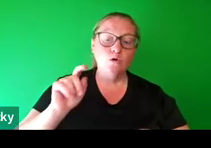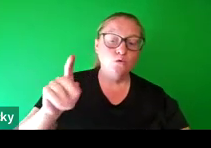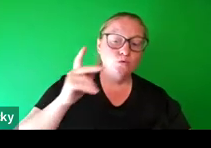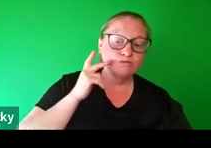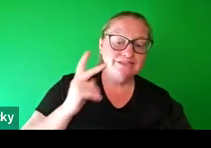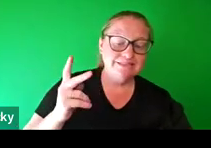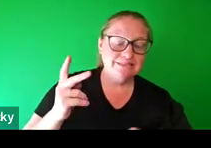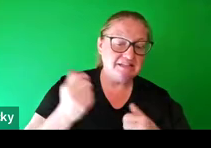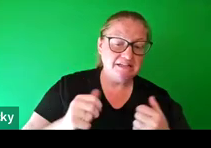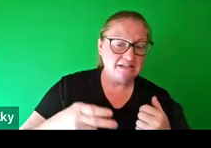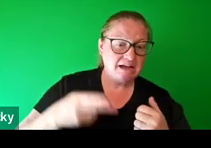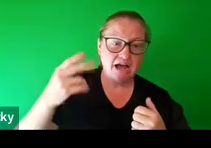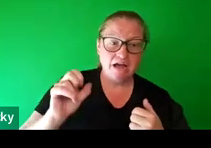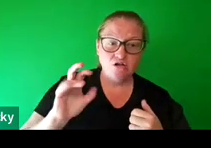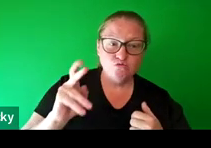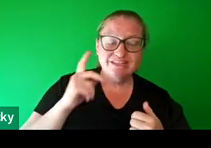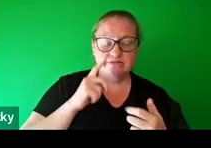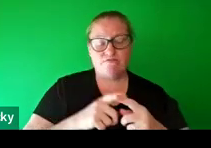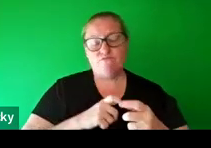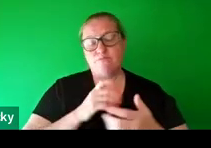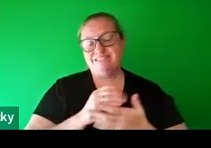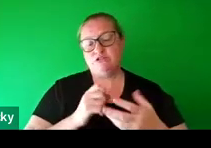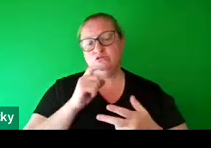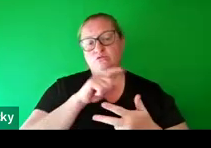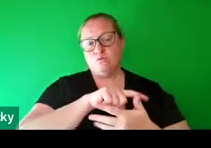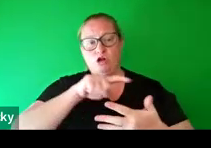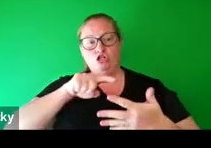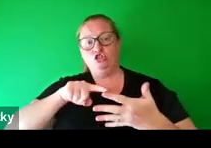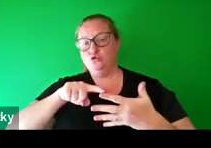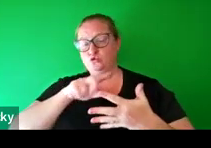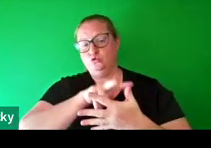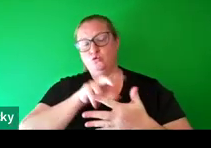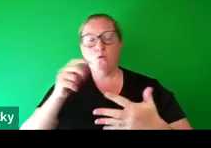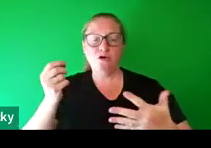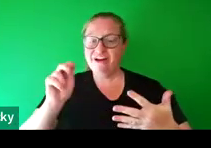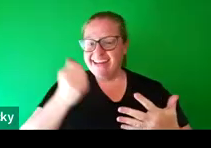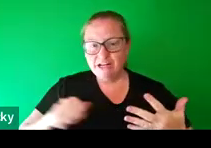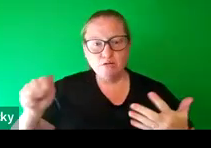biggest risks in section one and two, as long with progress, if they would like to note.